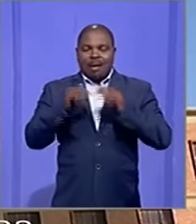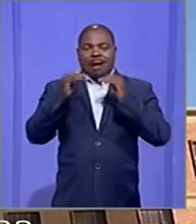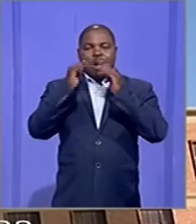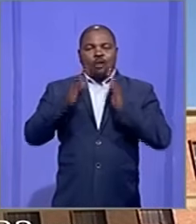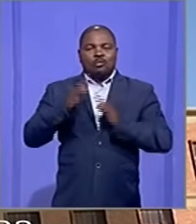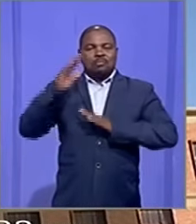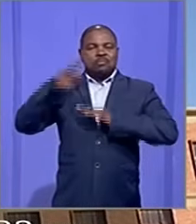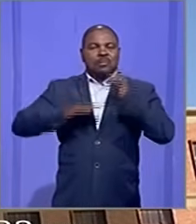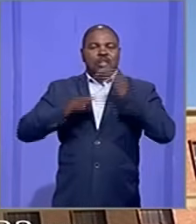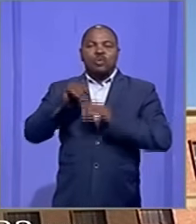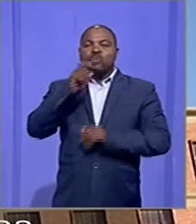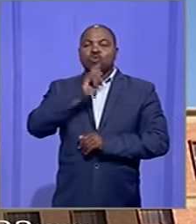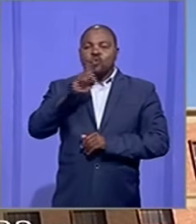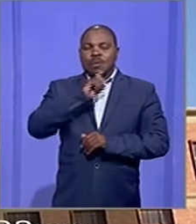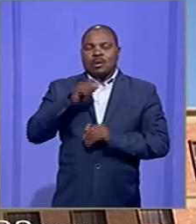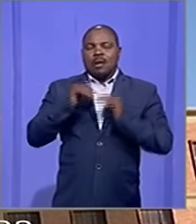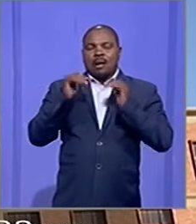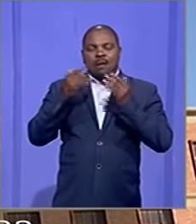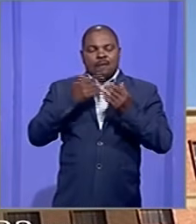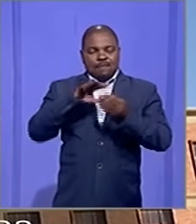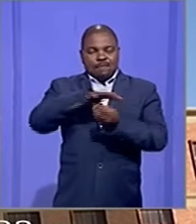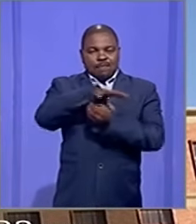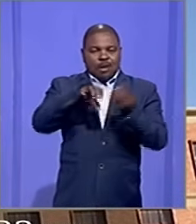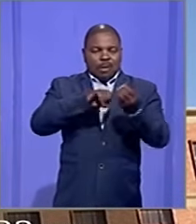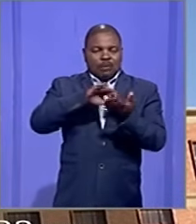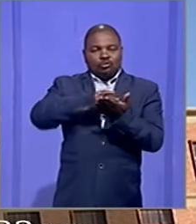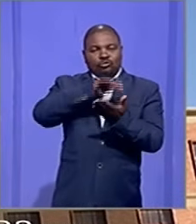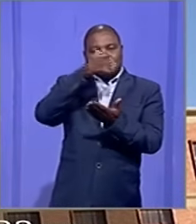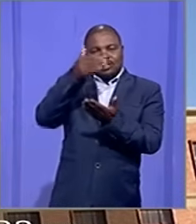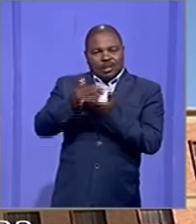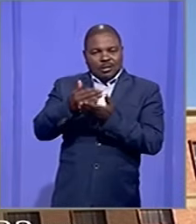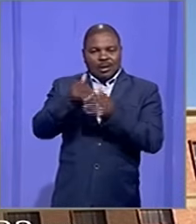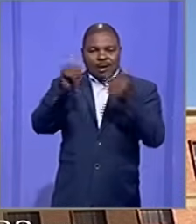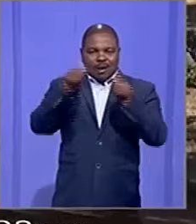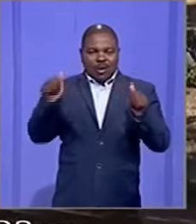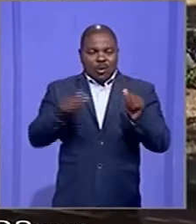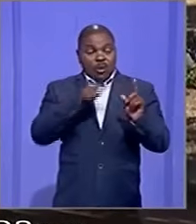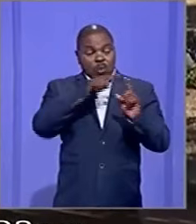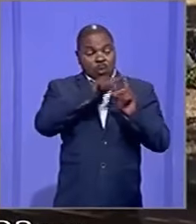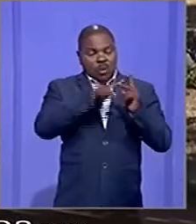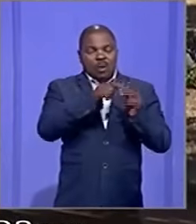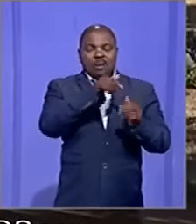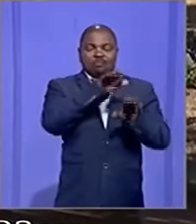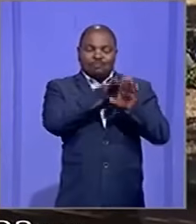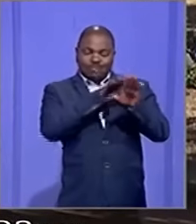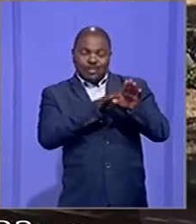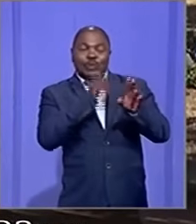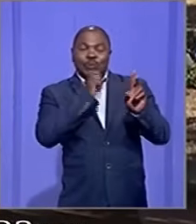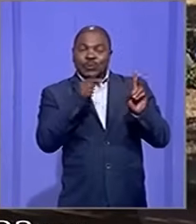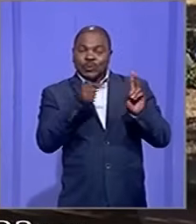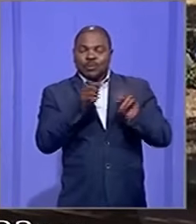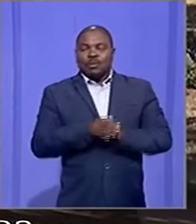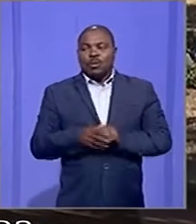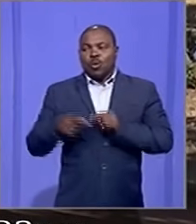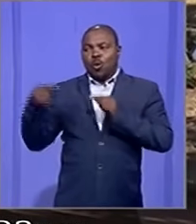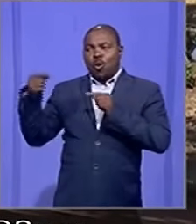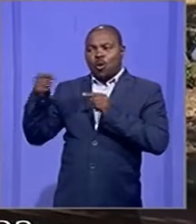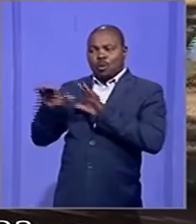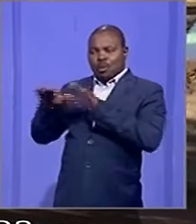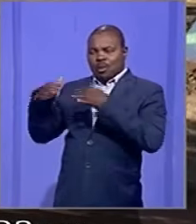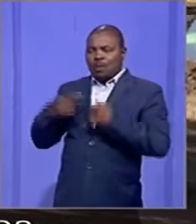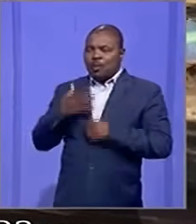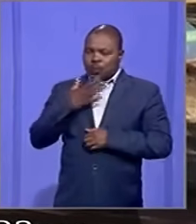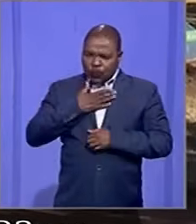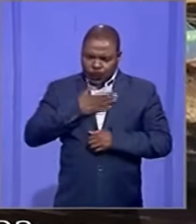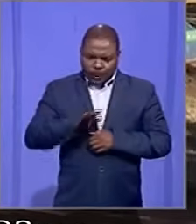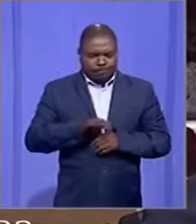go dirisiwa ga trust account ya lelapa e tsamaisiwang ke Seametso le mogolowe. Ga jaana baeteledipele ba makgokganetso ba ikuela gore